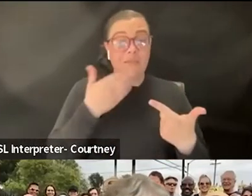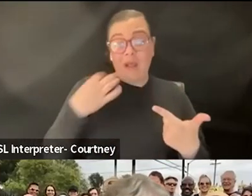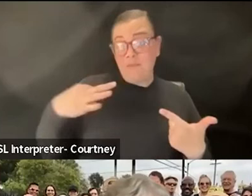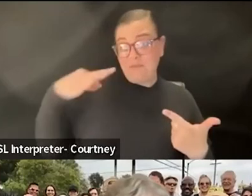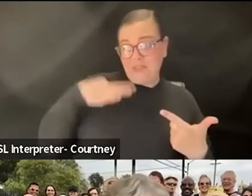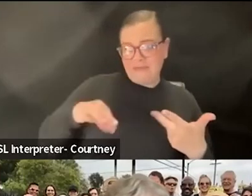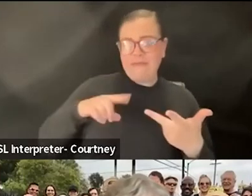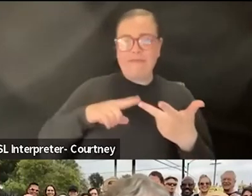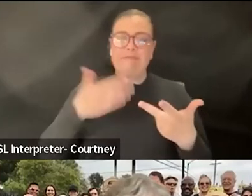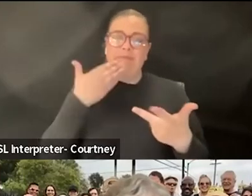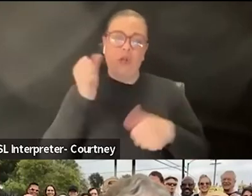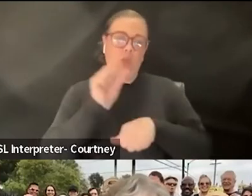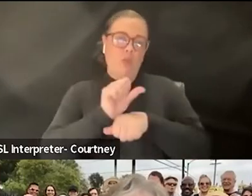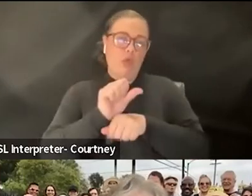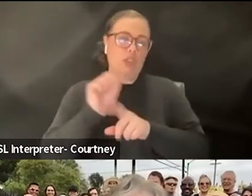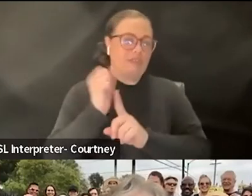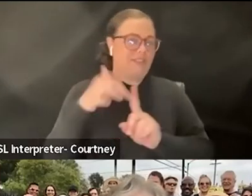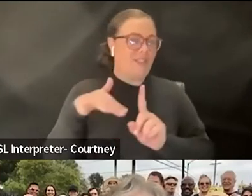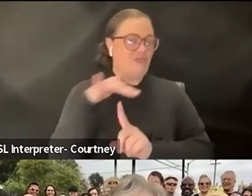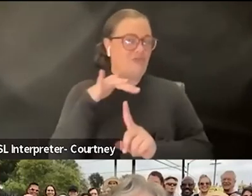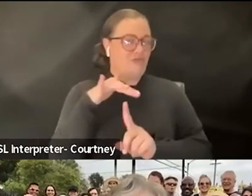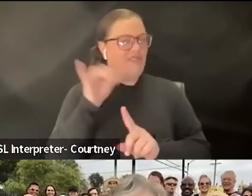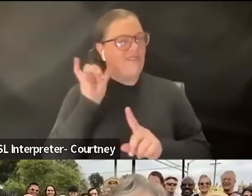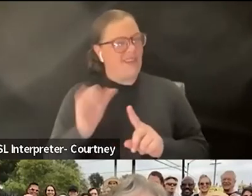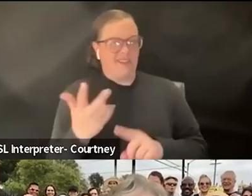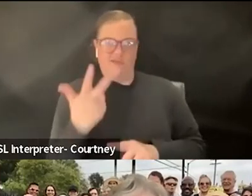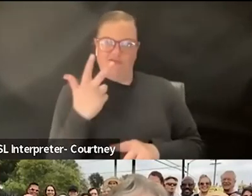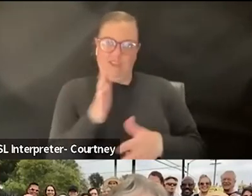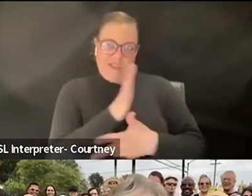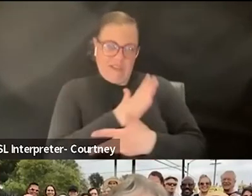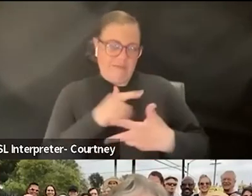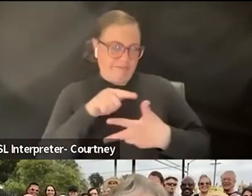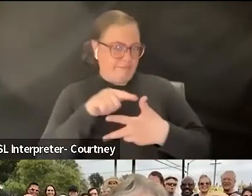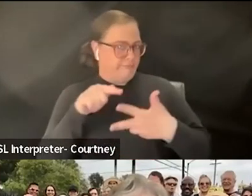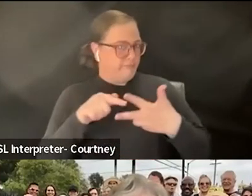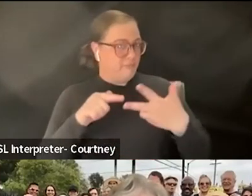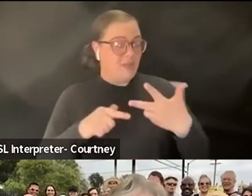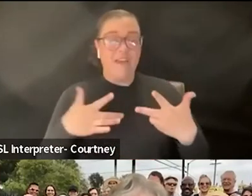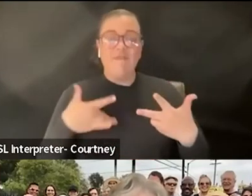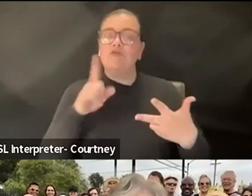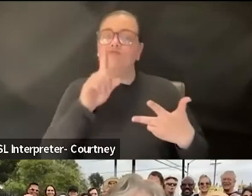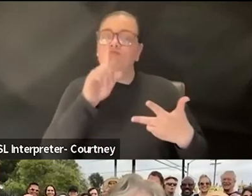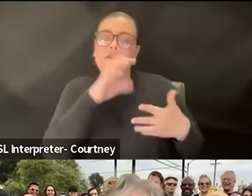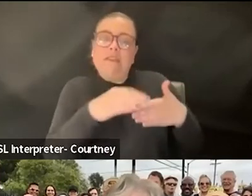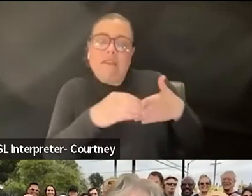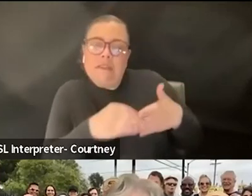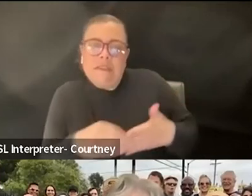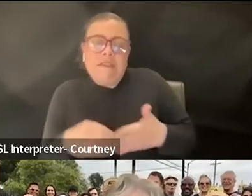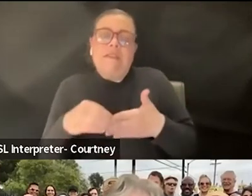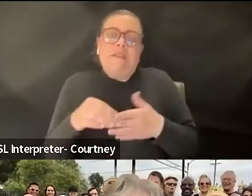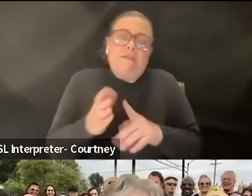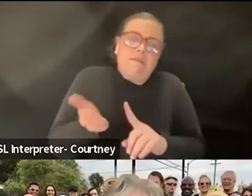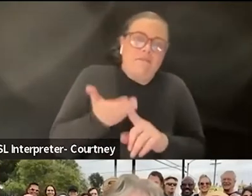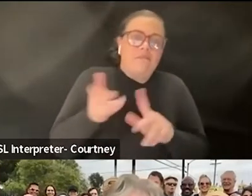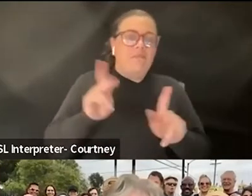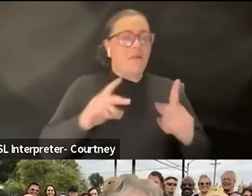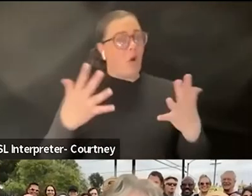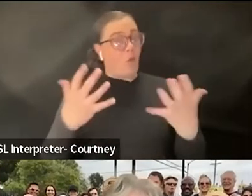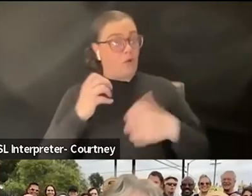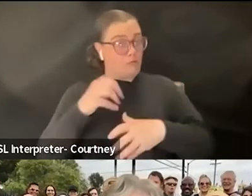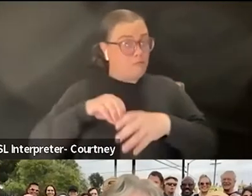conditions. And those are the three elements, I think, that really drive people to want to join unions. And it's